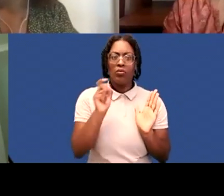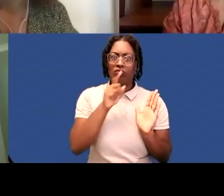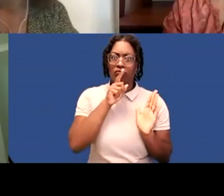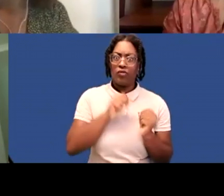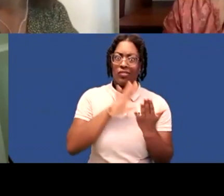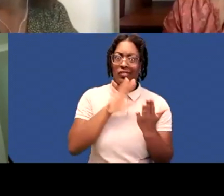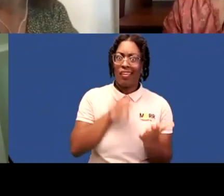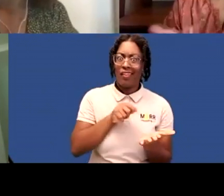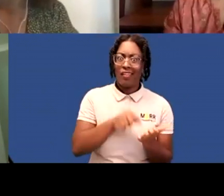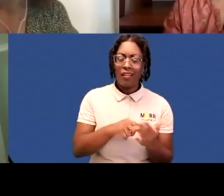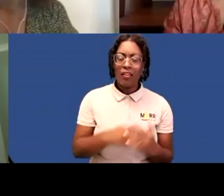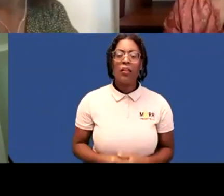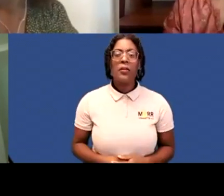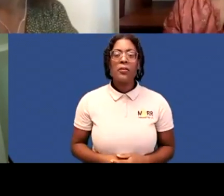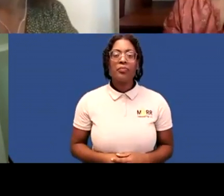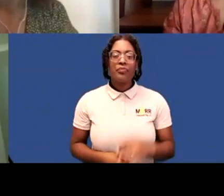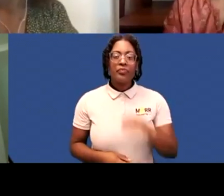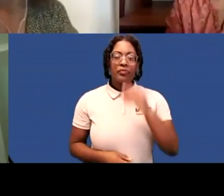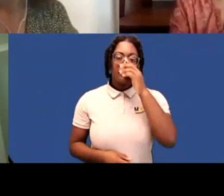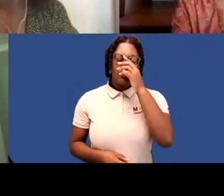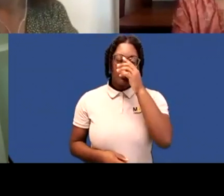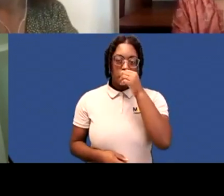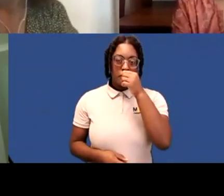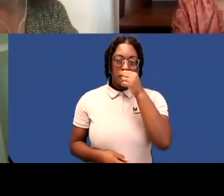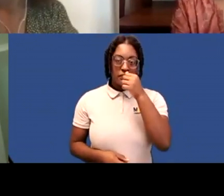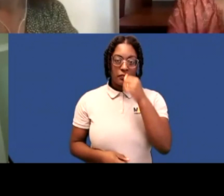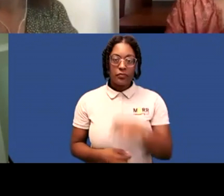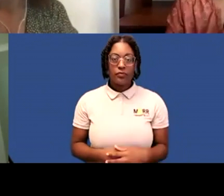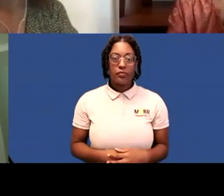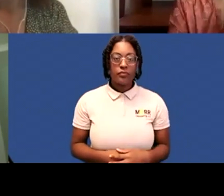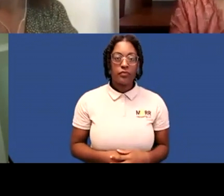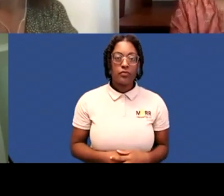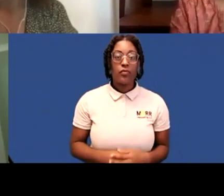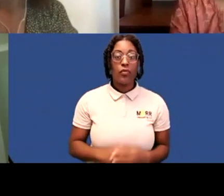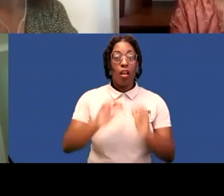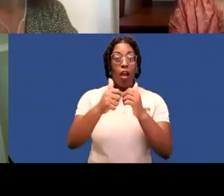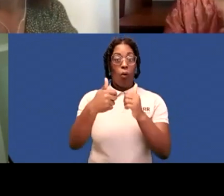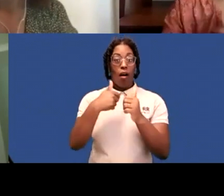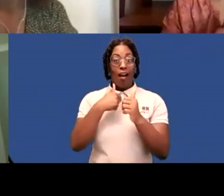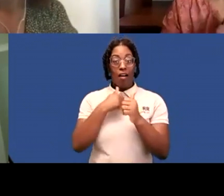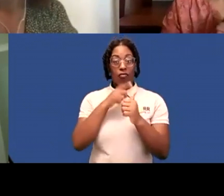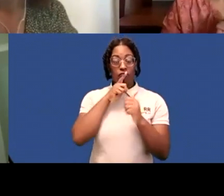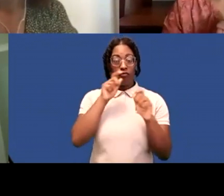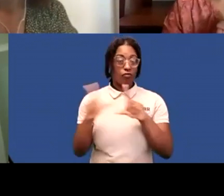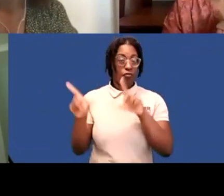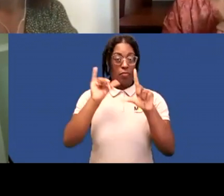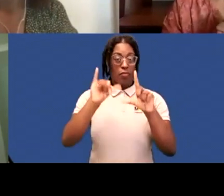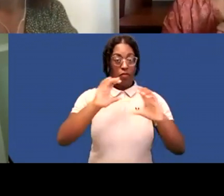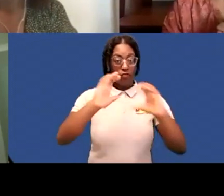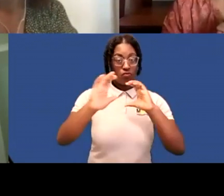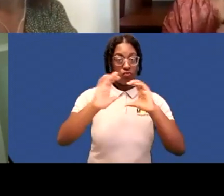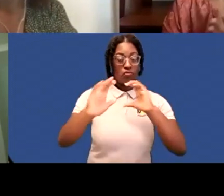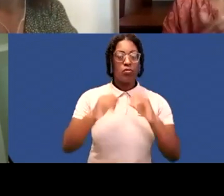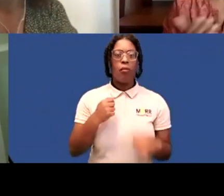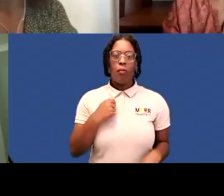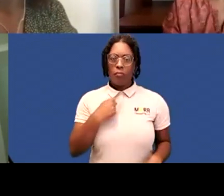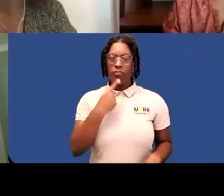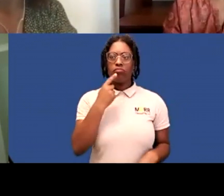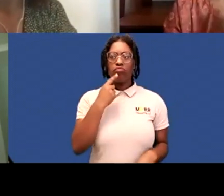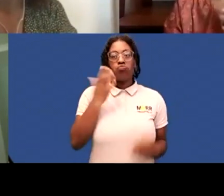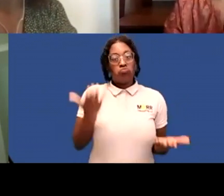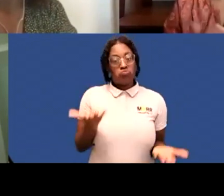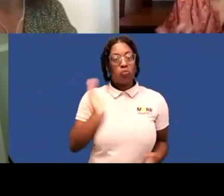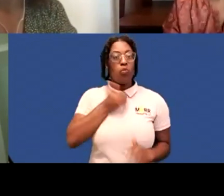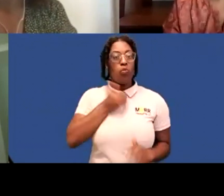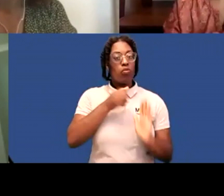well, this is how I am achieving these goals. This is how I'm working toward those goals. You know, you could even ask, do